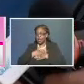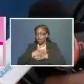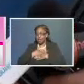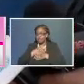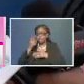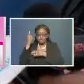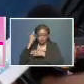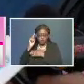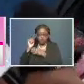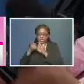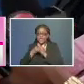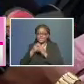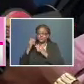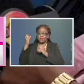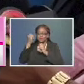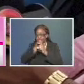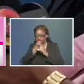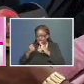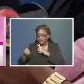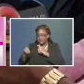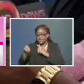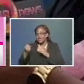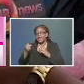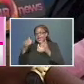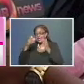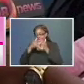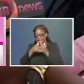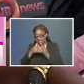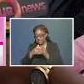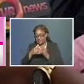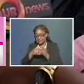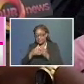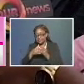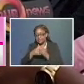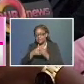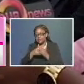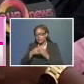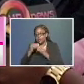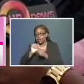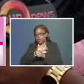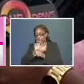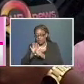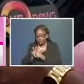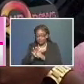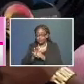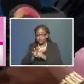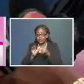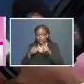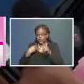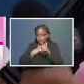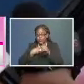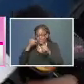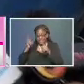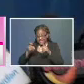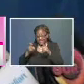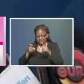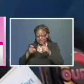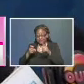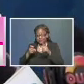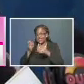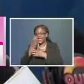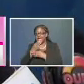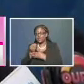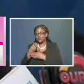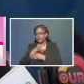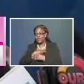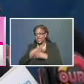local fight against COVID-19. These vaccines are absolutely essential for our vaccination program, and we have